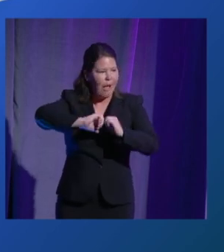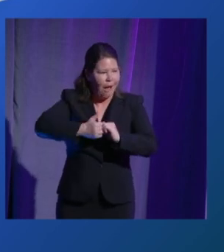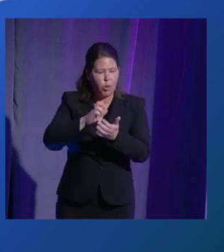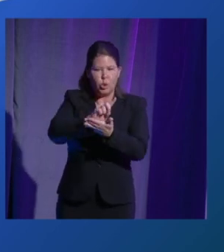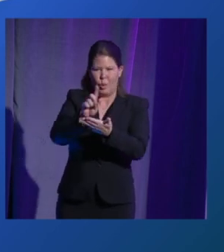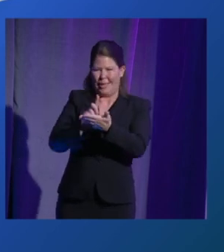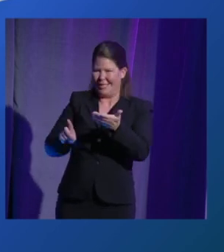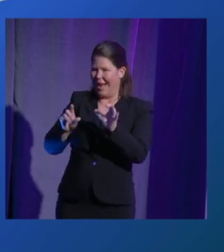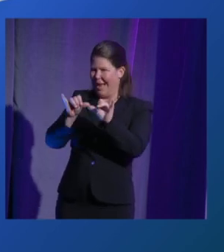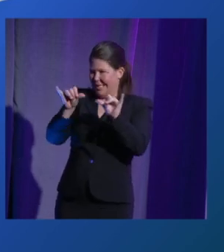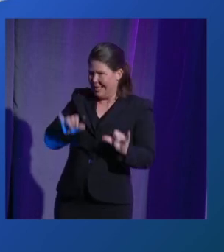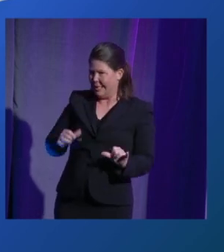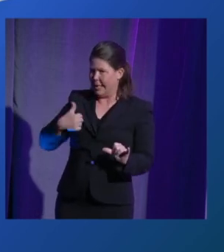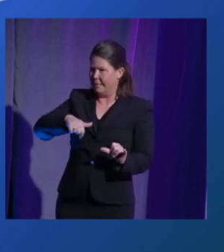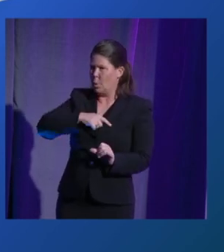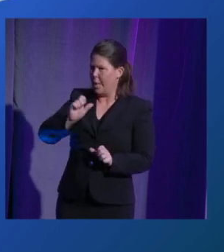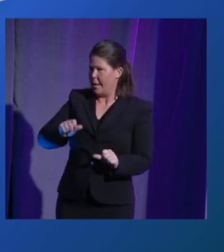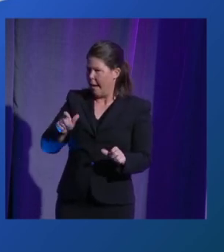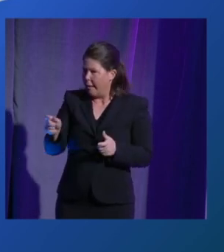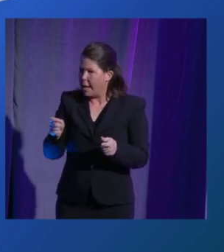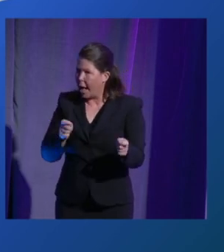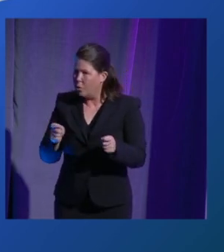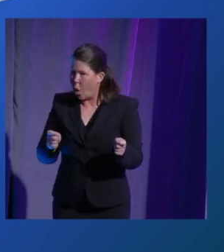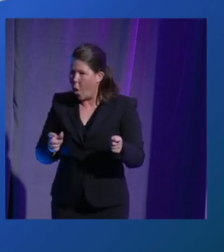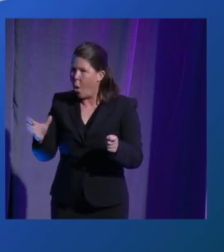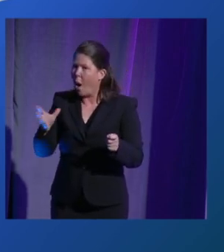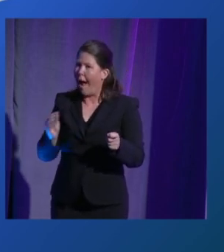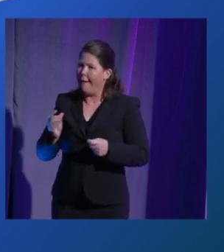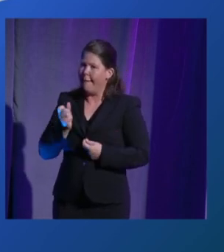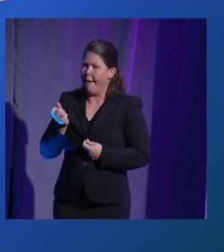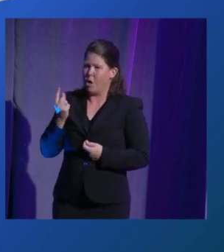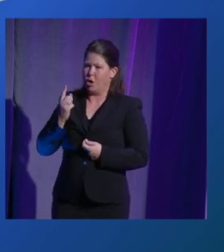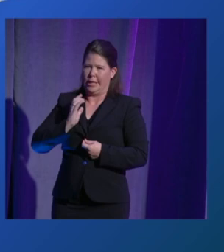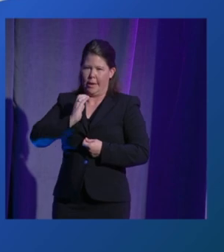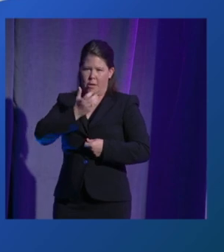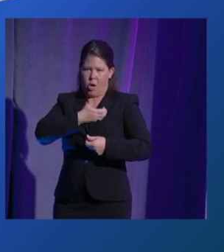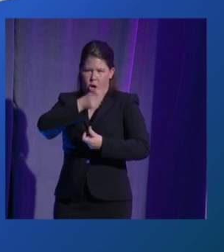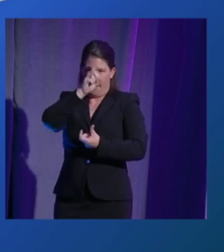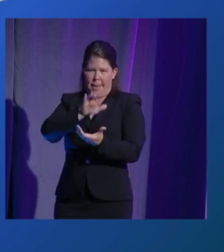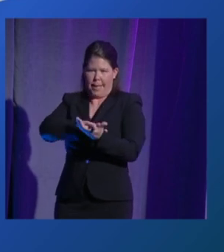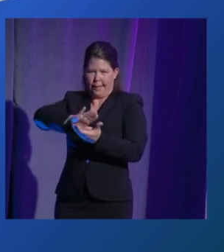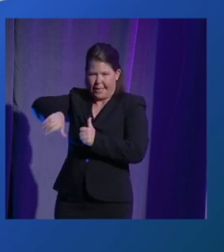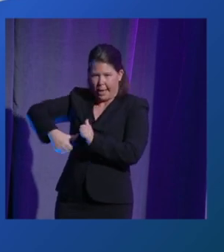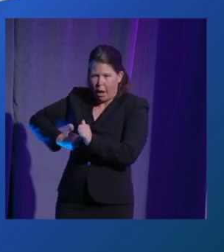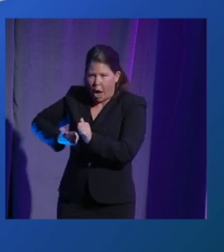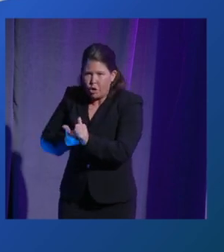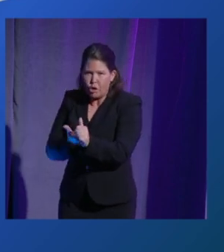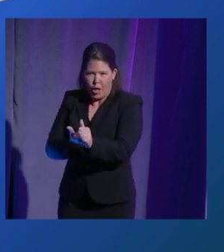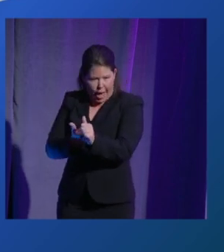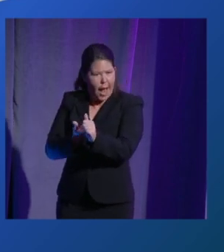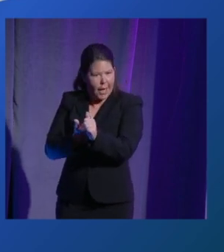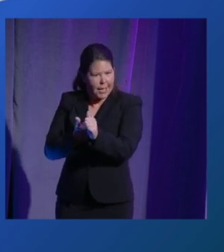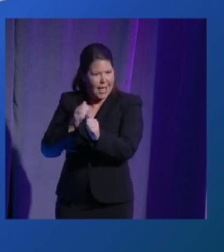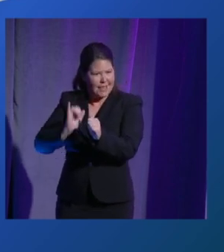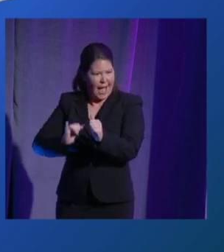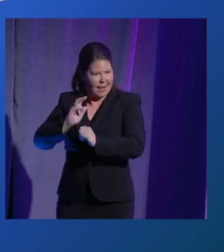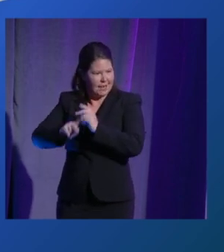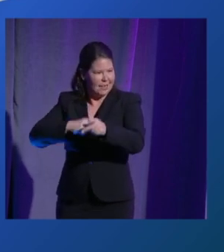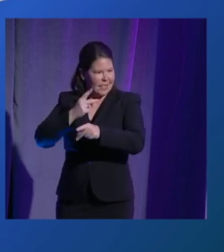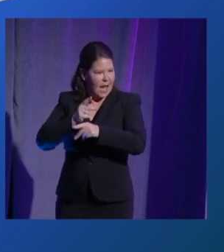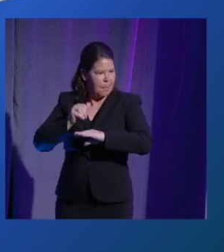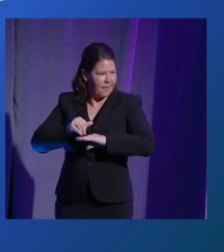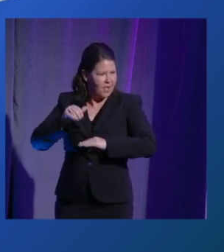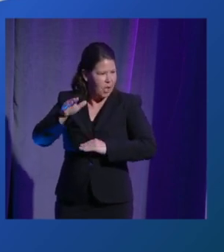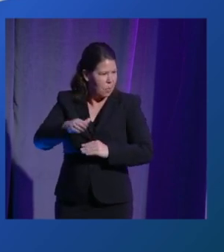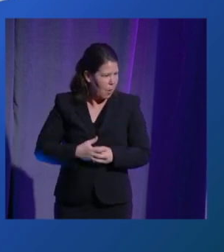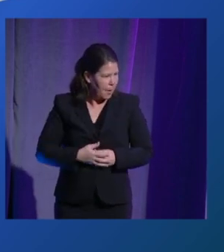Safeguard as we deploy and and understand what are the risks that underly these types uh of deployments so when you when I